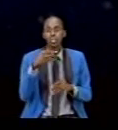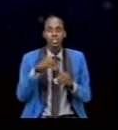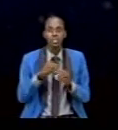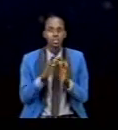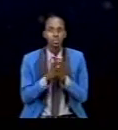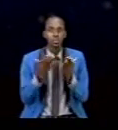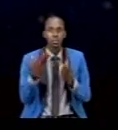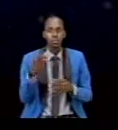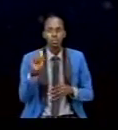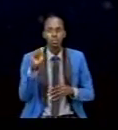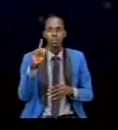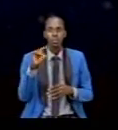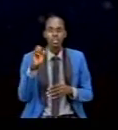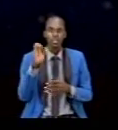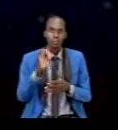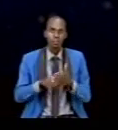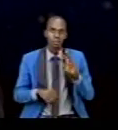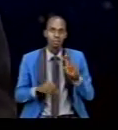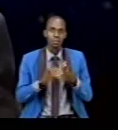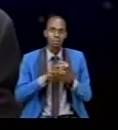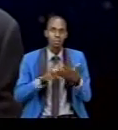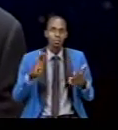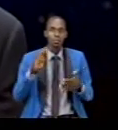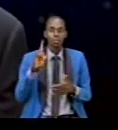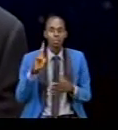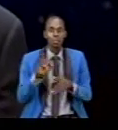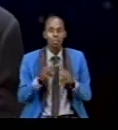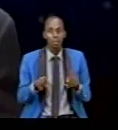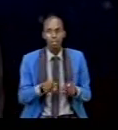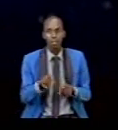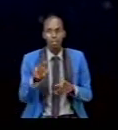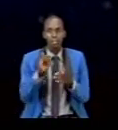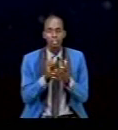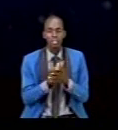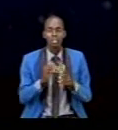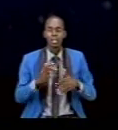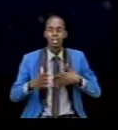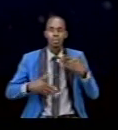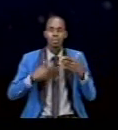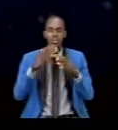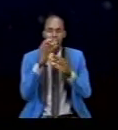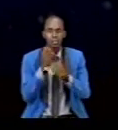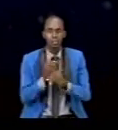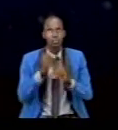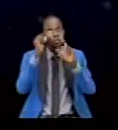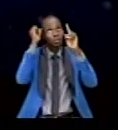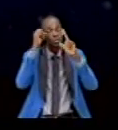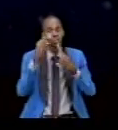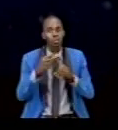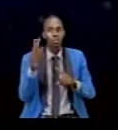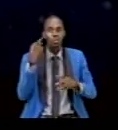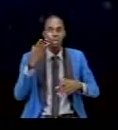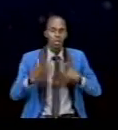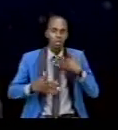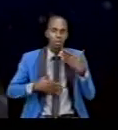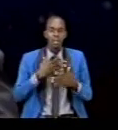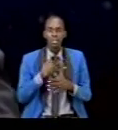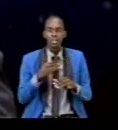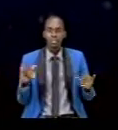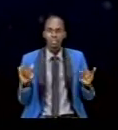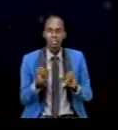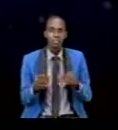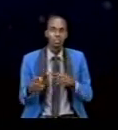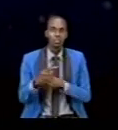verse 41, then they that gladly received his word were baptized, and the same day there